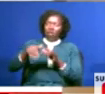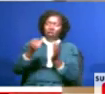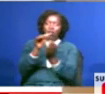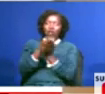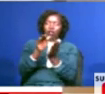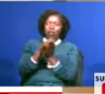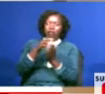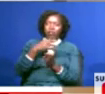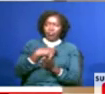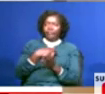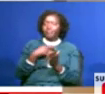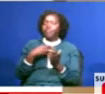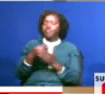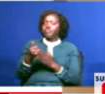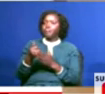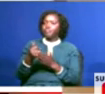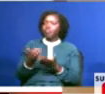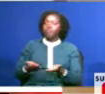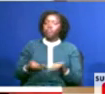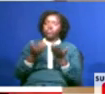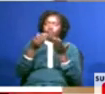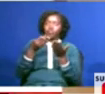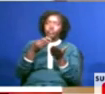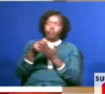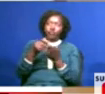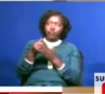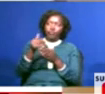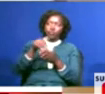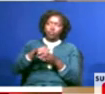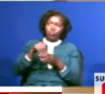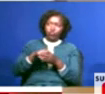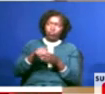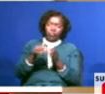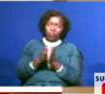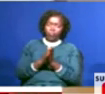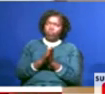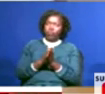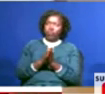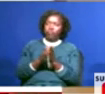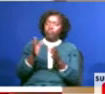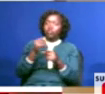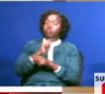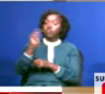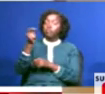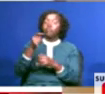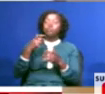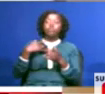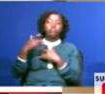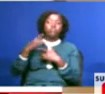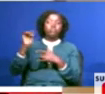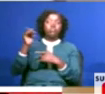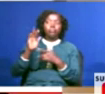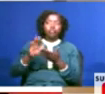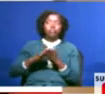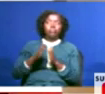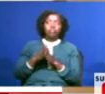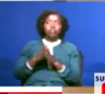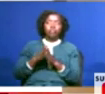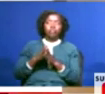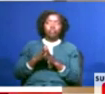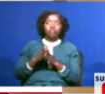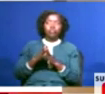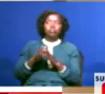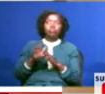enhance financial inclusion. The Digital Financial Services Association of Kenya is concerned that Kenyans are becoming net spenders due